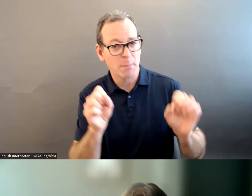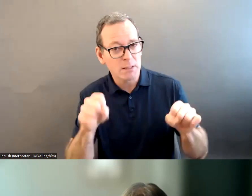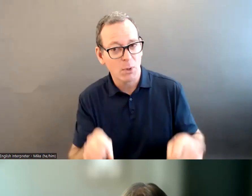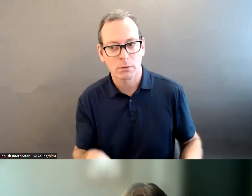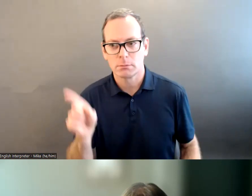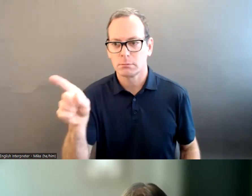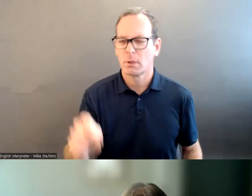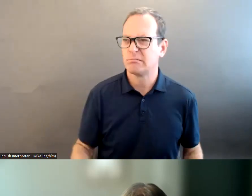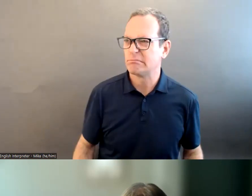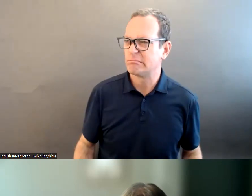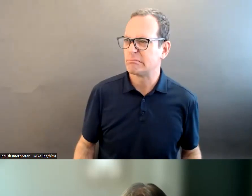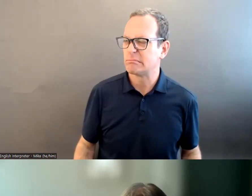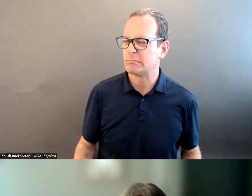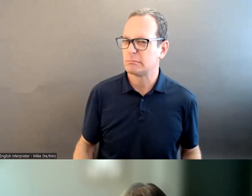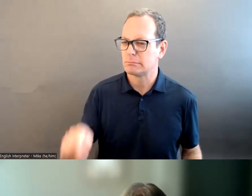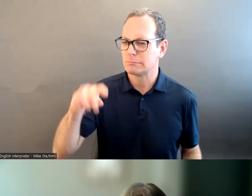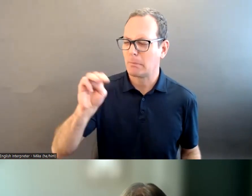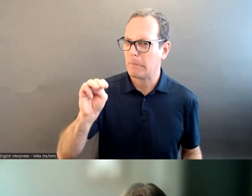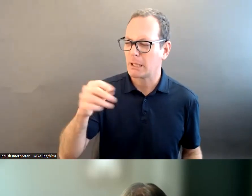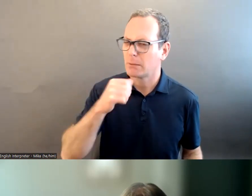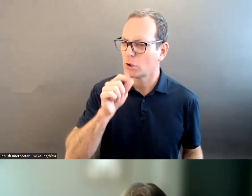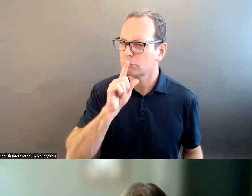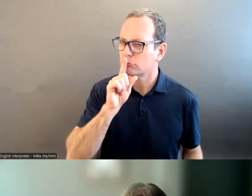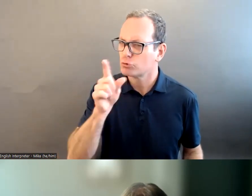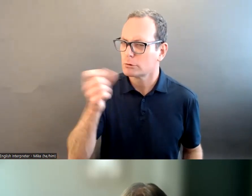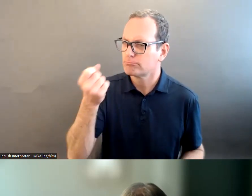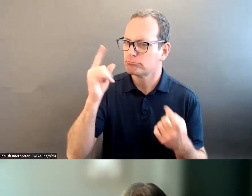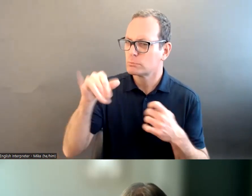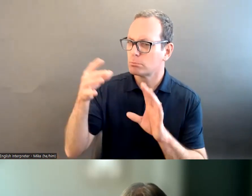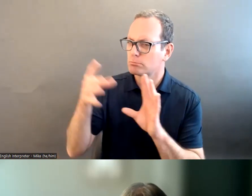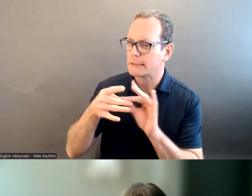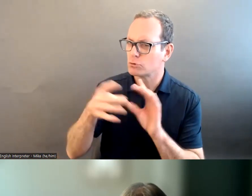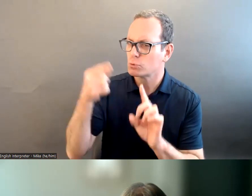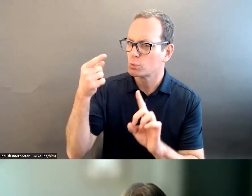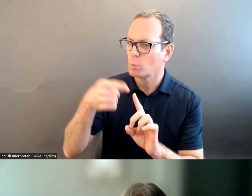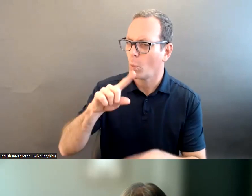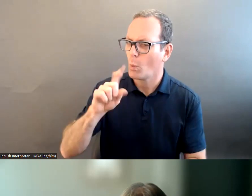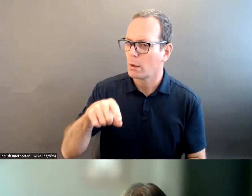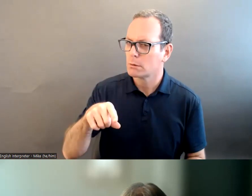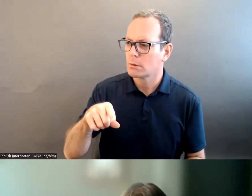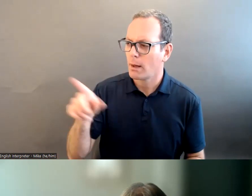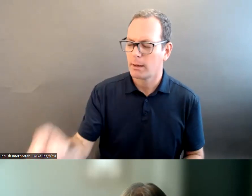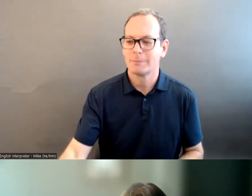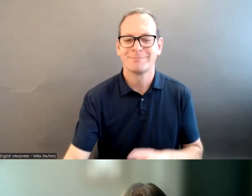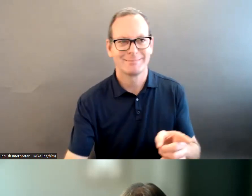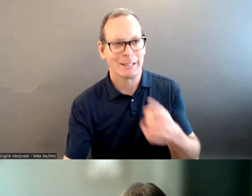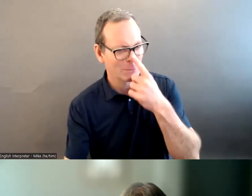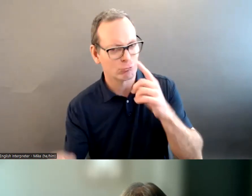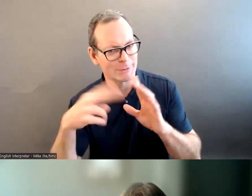I'm not sure if I've completely understood that question. So is Let the me attorney... read it again. Yes, thank